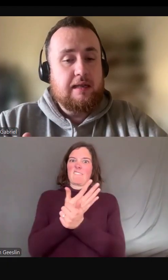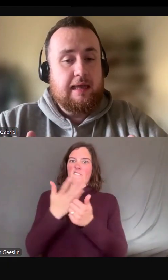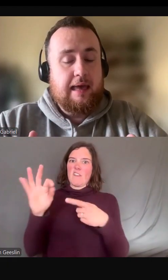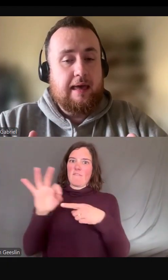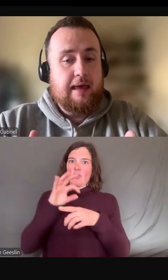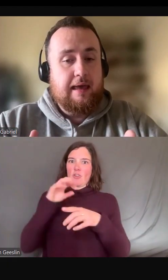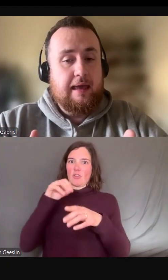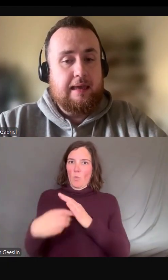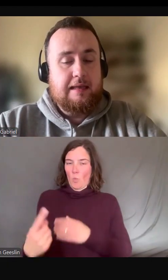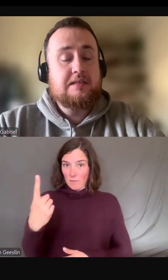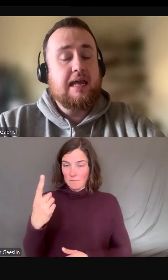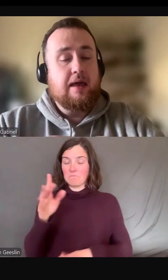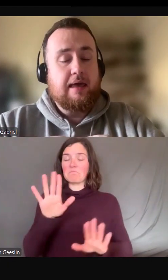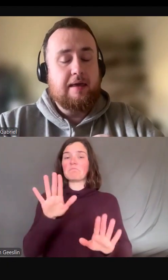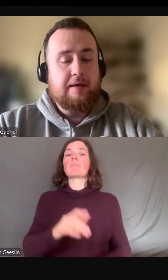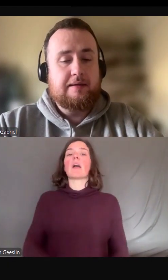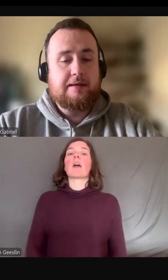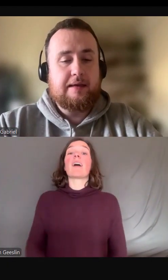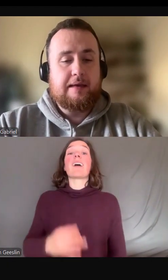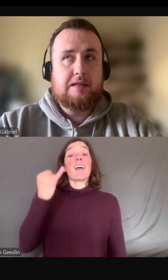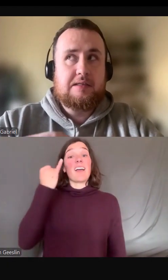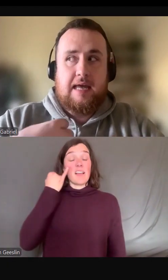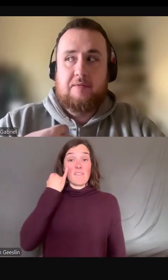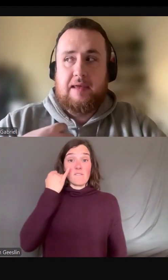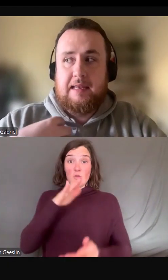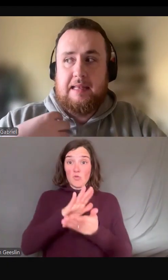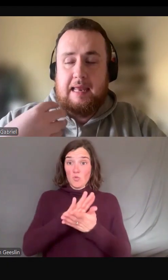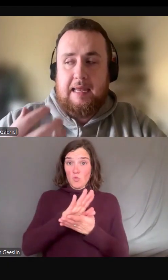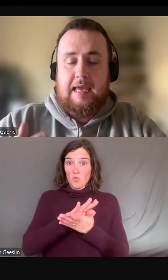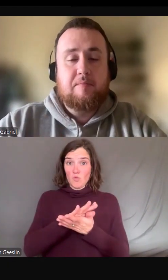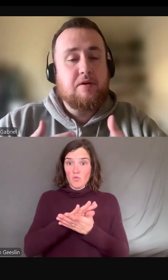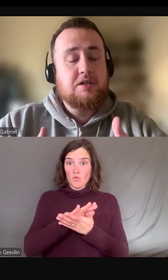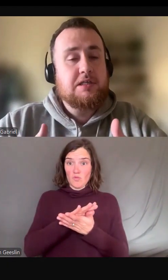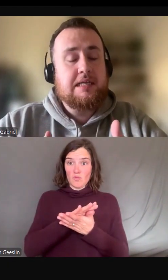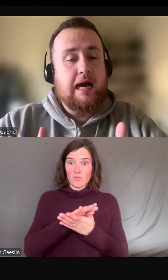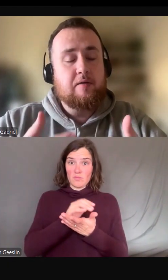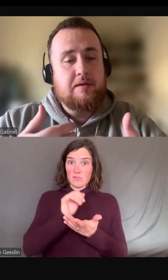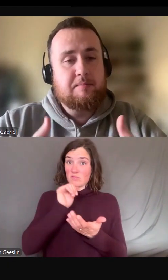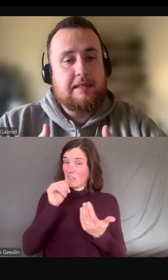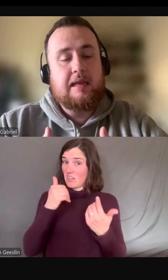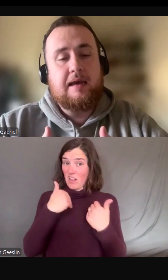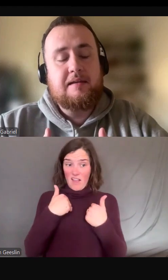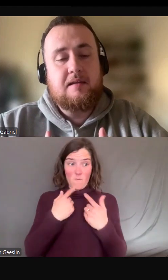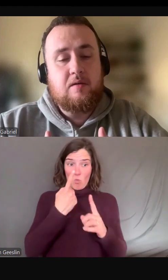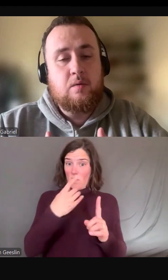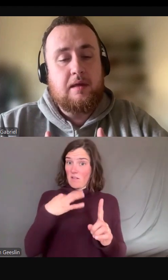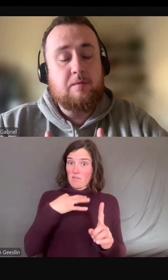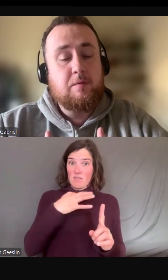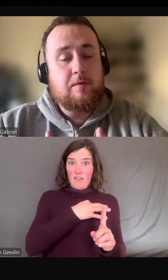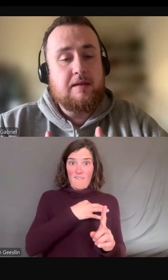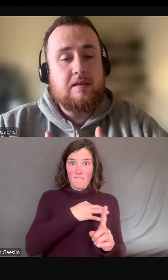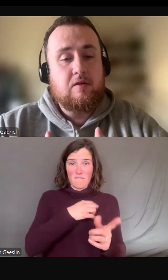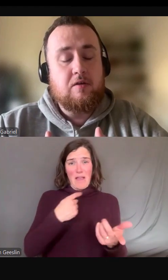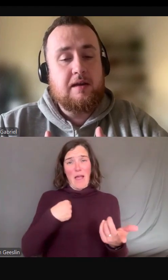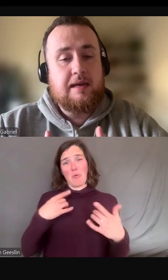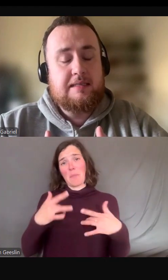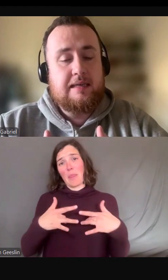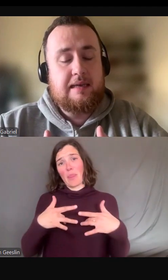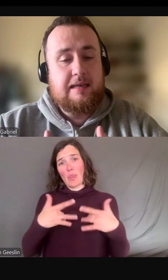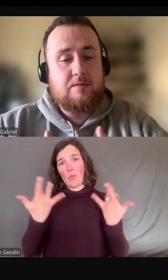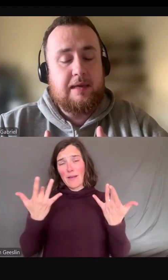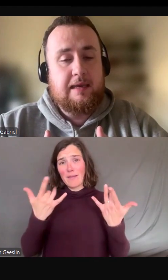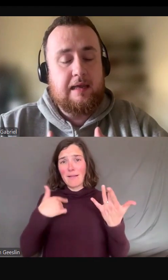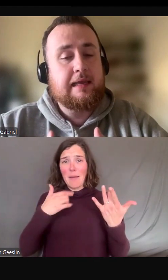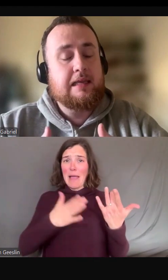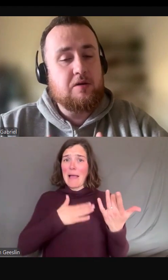school it doesn't have a dedicated person, I would be delighted to, if we wanted to organize it